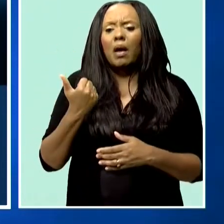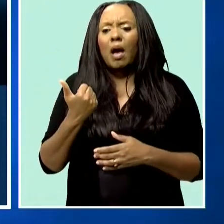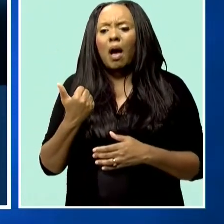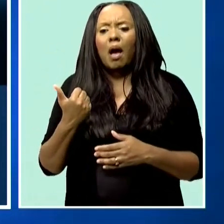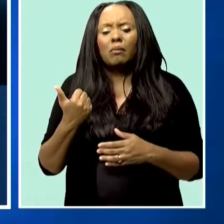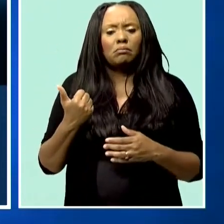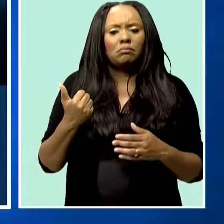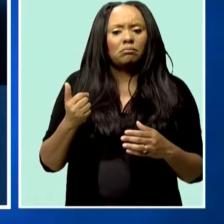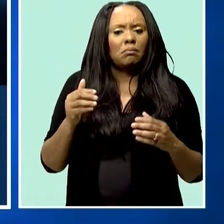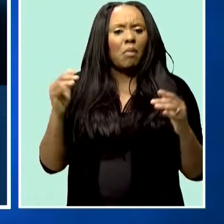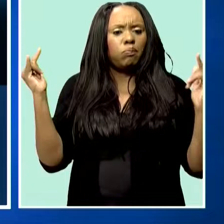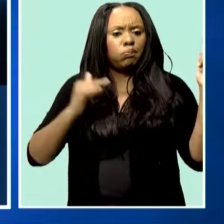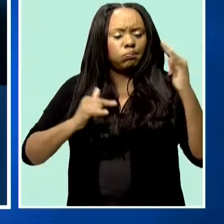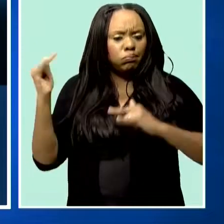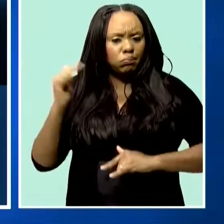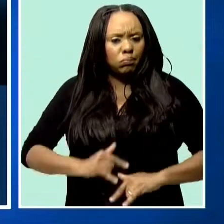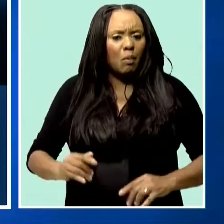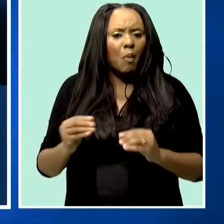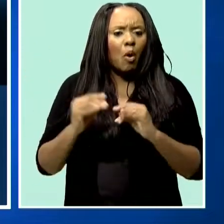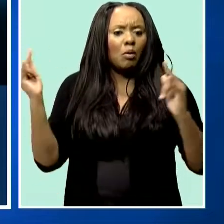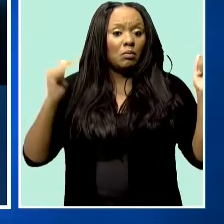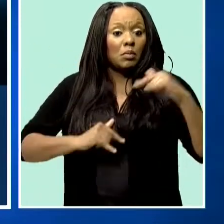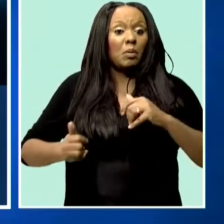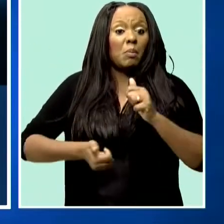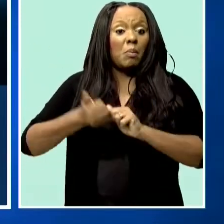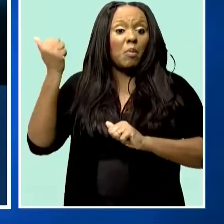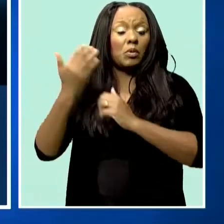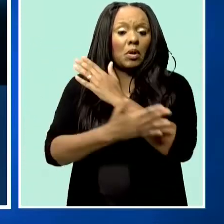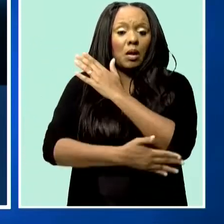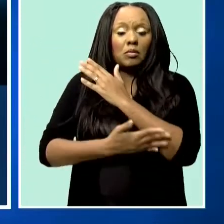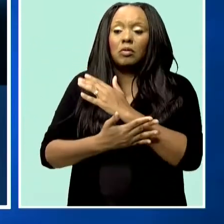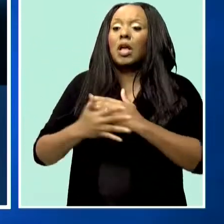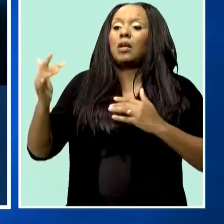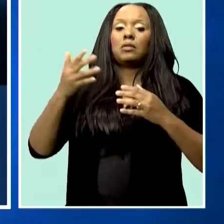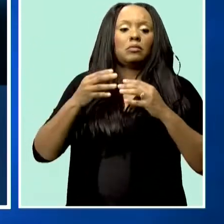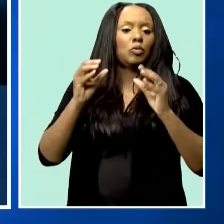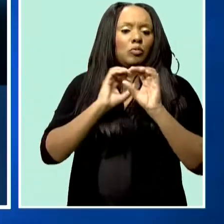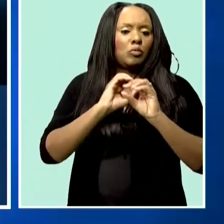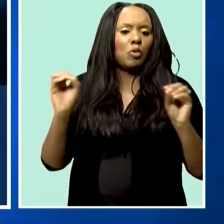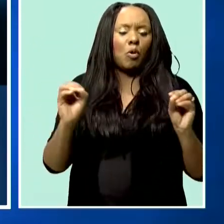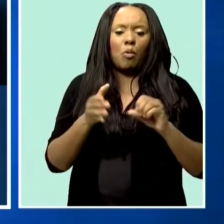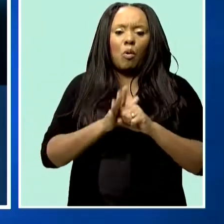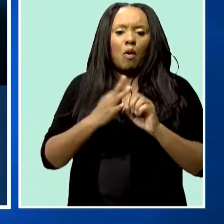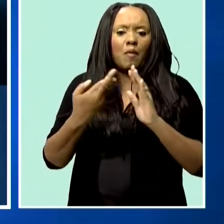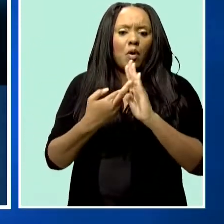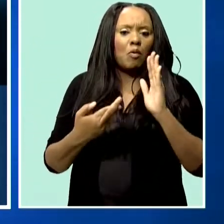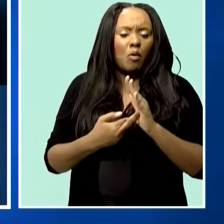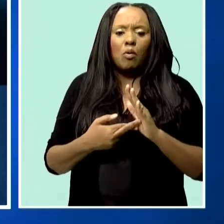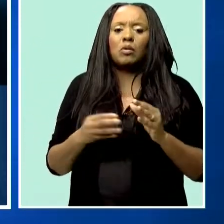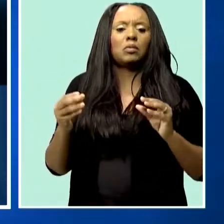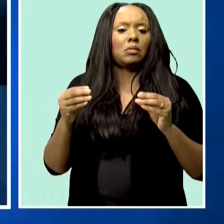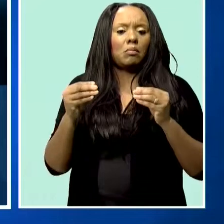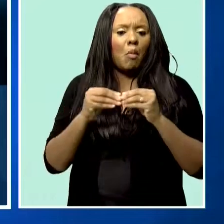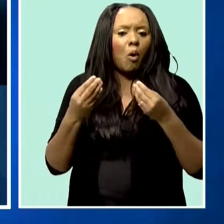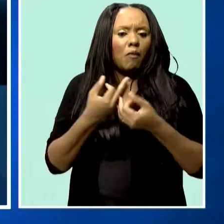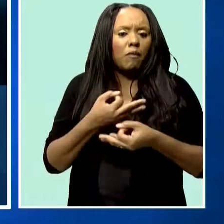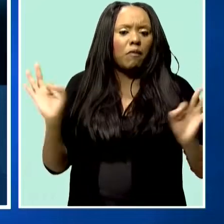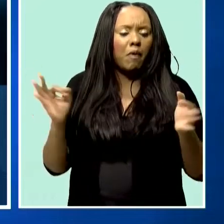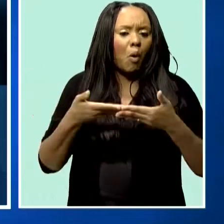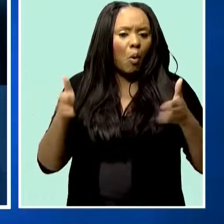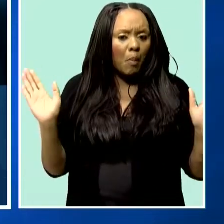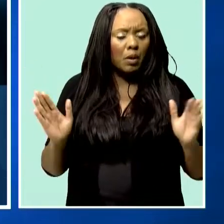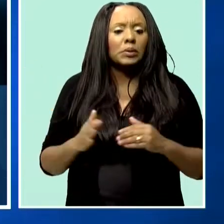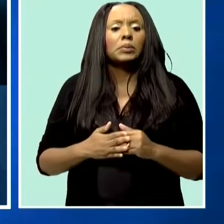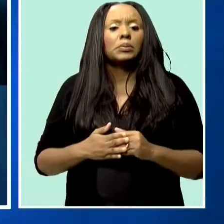source markets, most of which have removed protocols, make their travel decisions on where they'll be staying over the upcoming months. We're going to continue